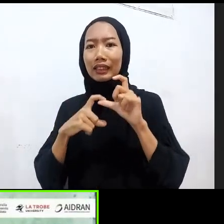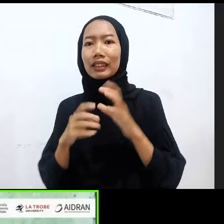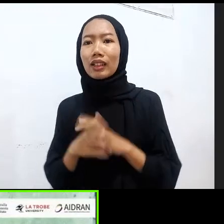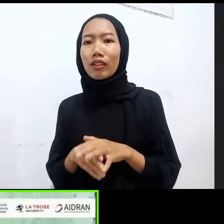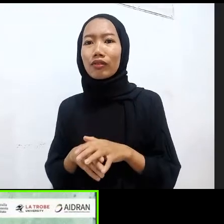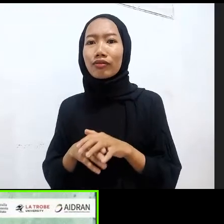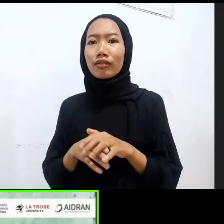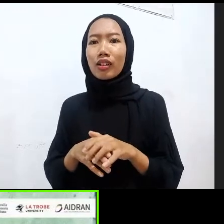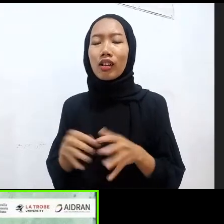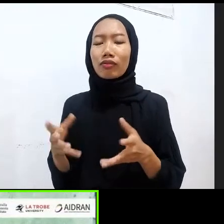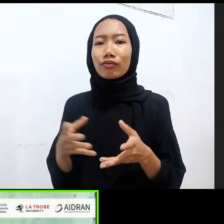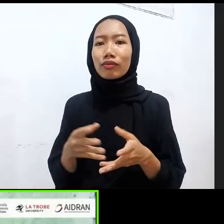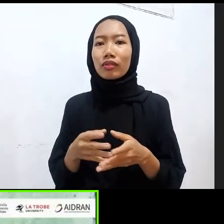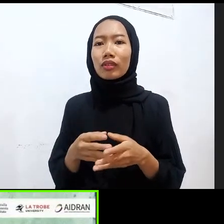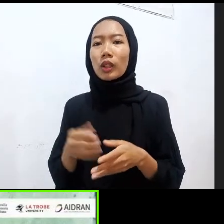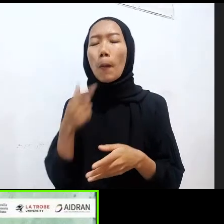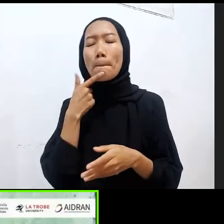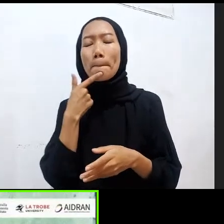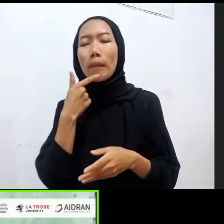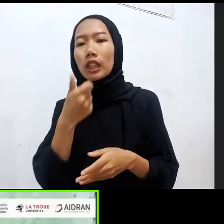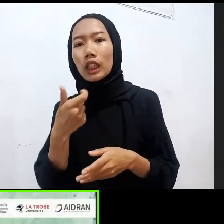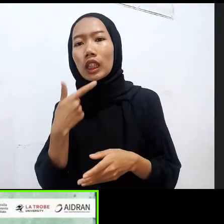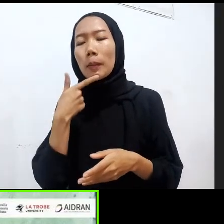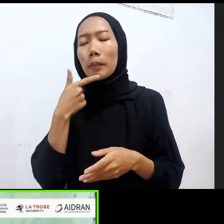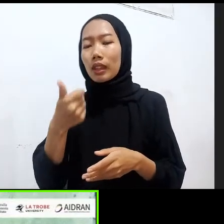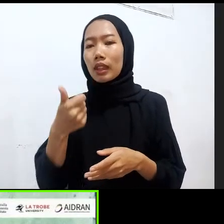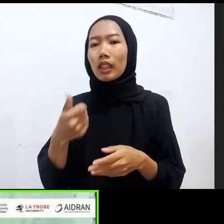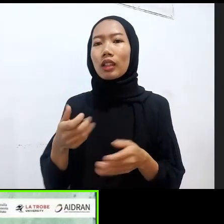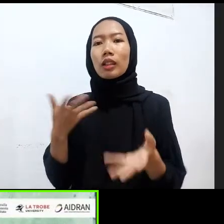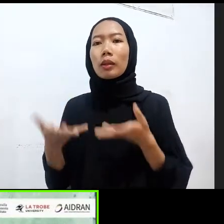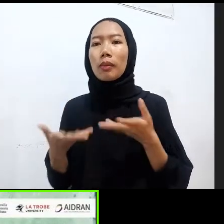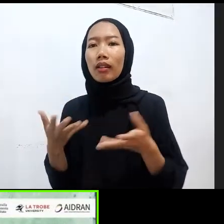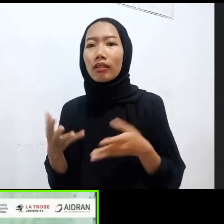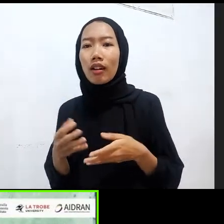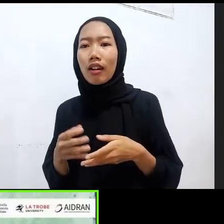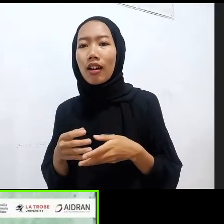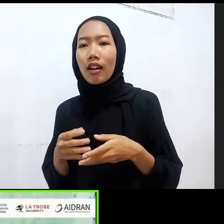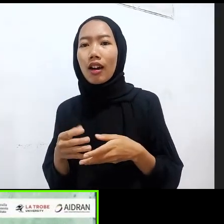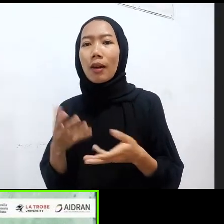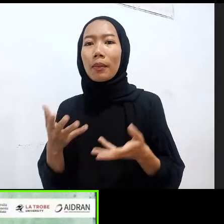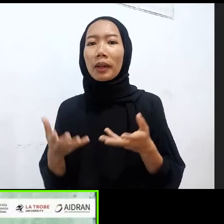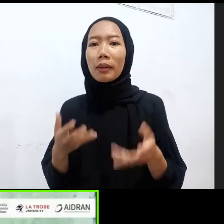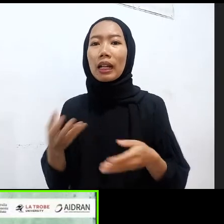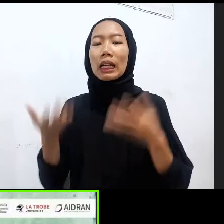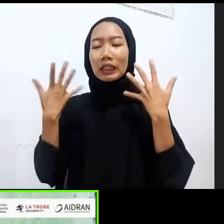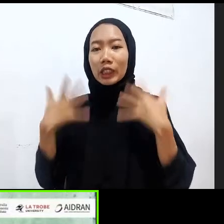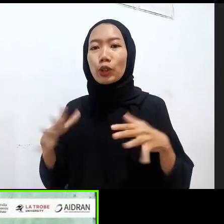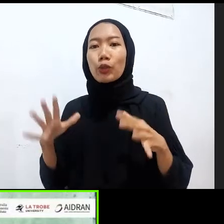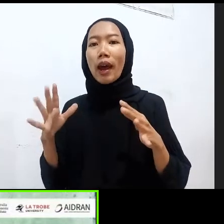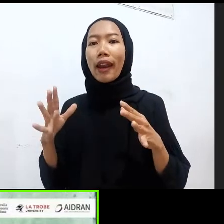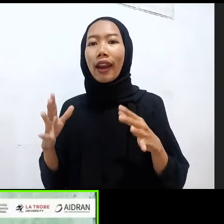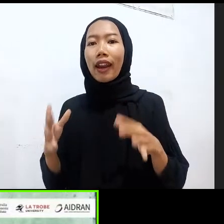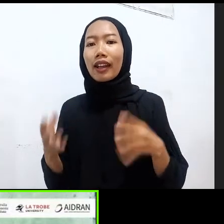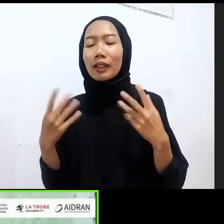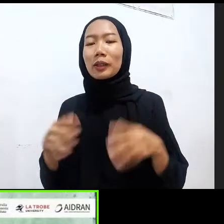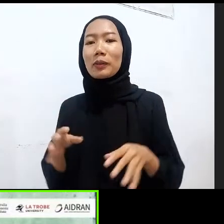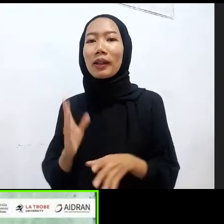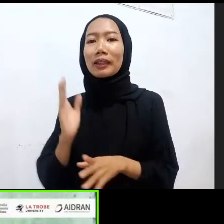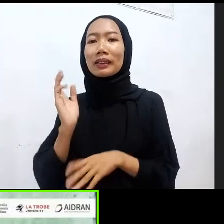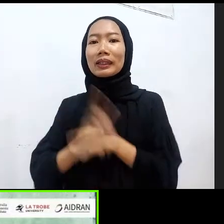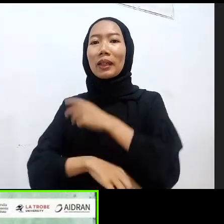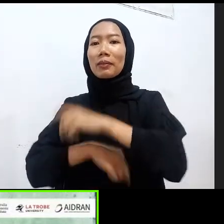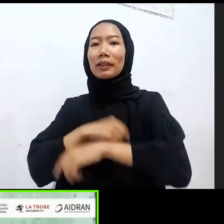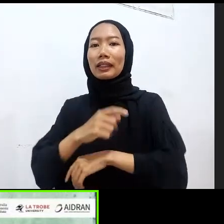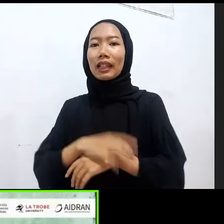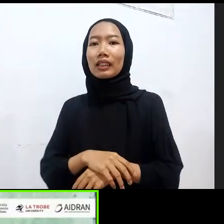that there are 3 tiers of the NDIS, and the most important one is also about making